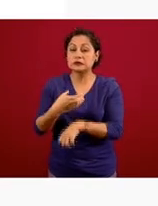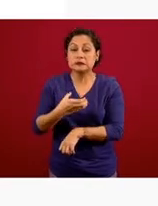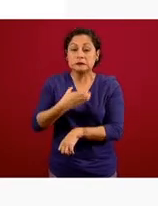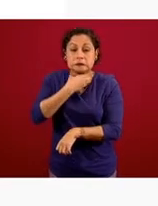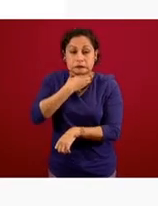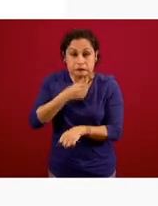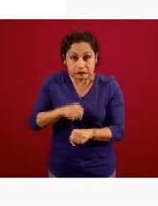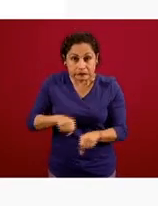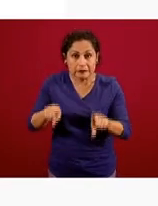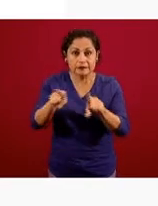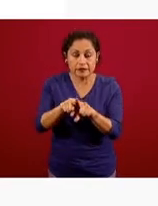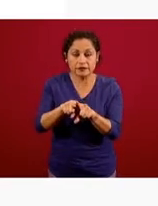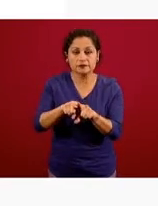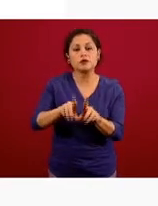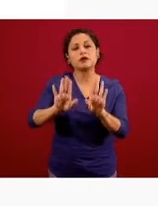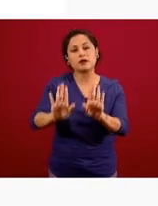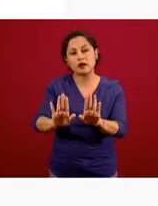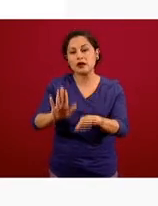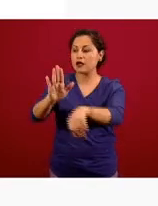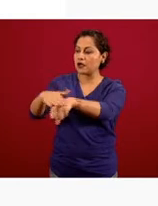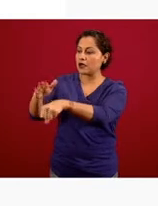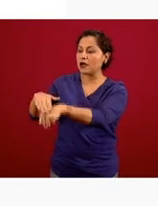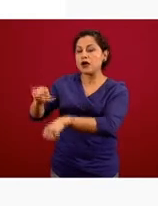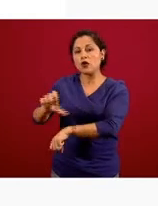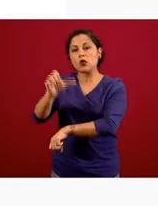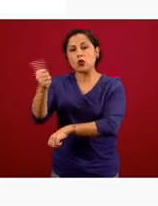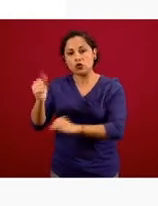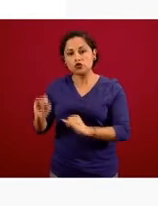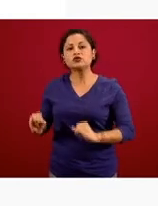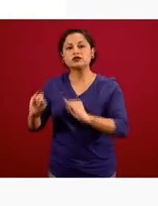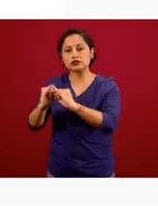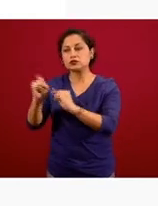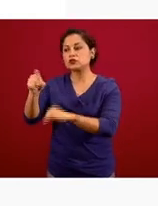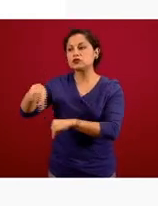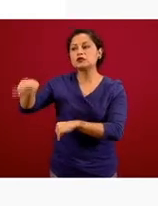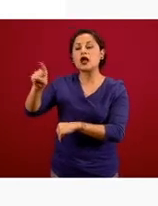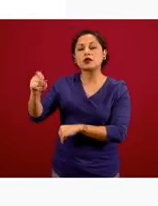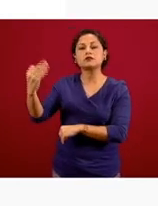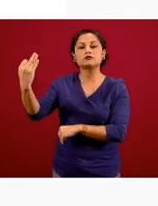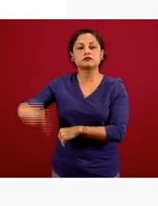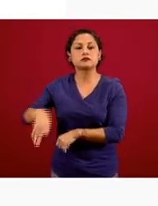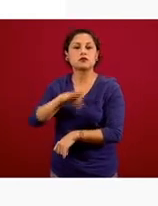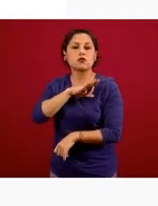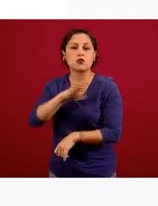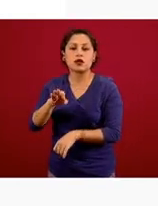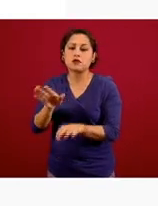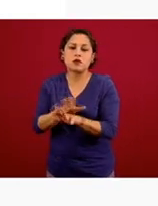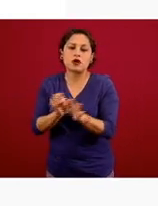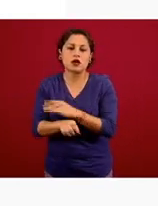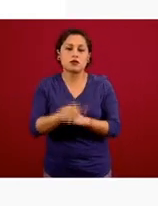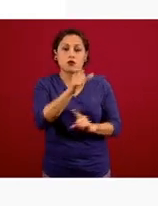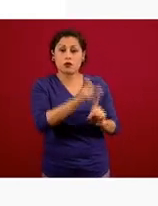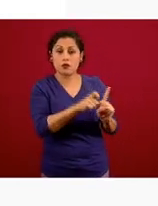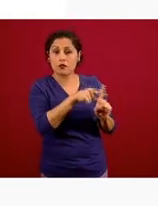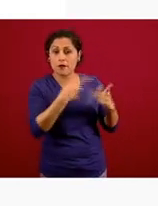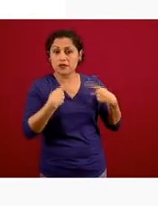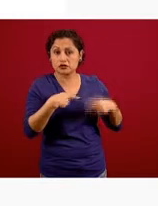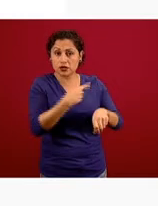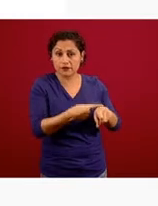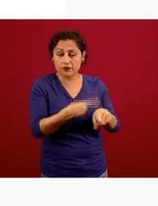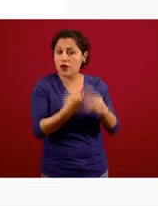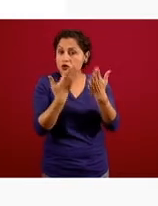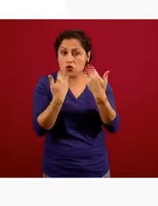of a saturated health system, other institutions would receive these patients even if they don't